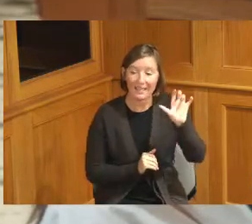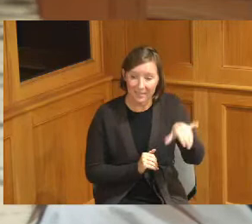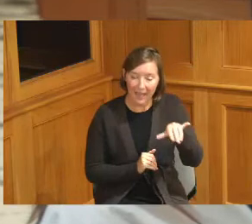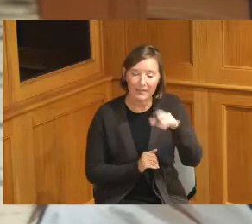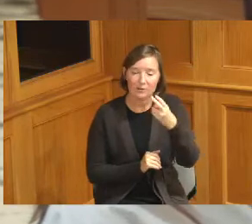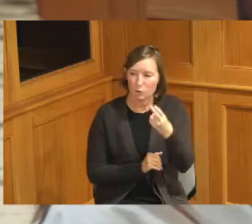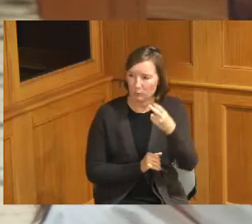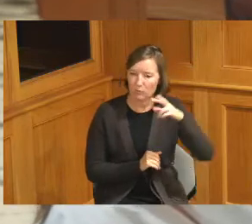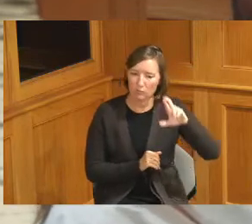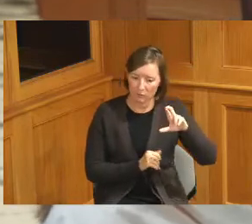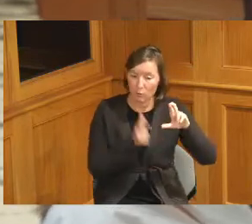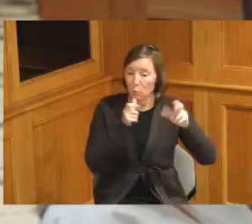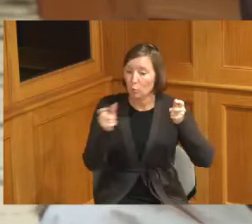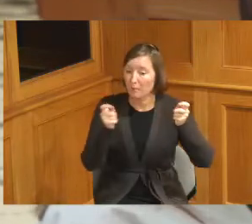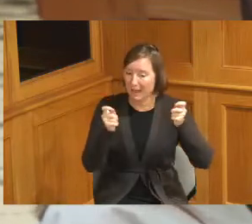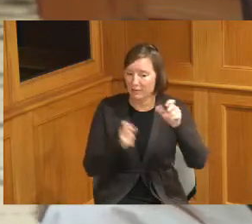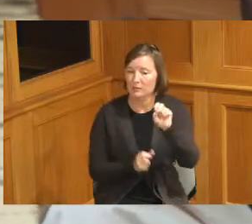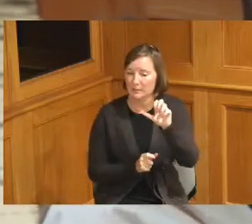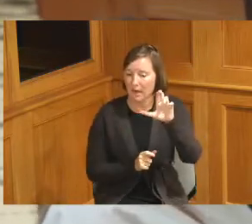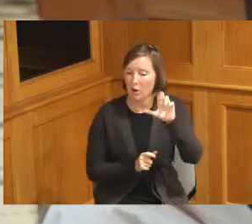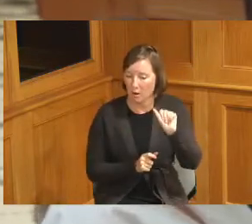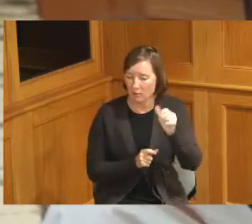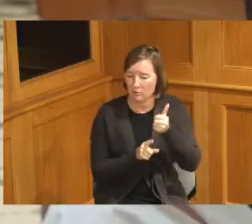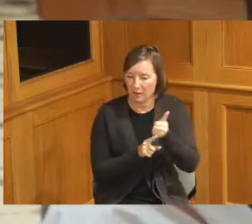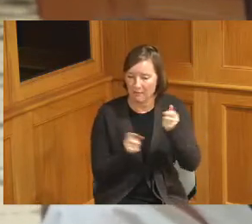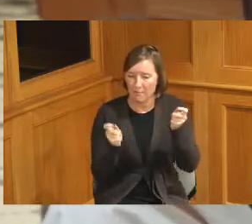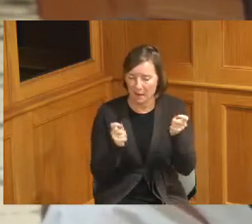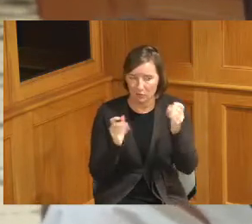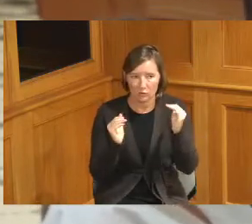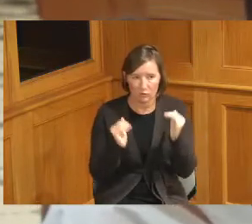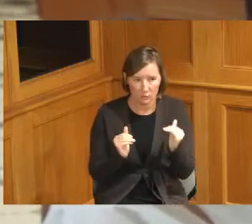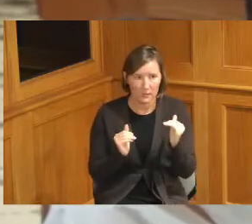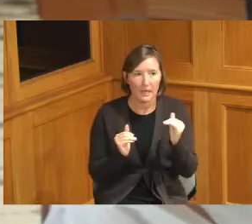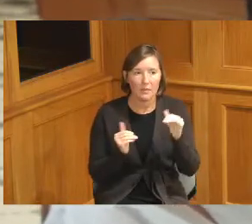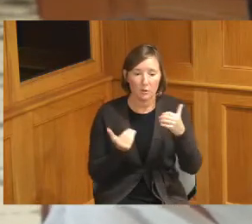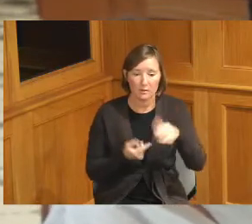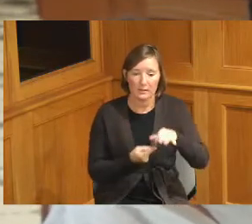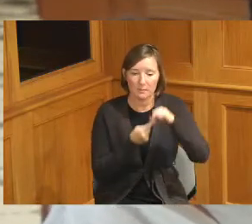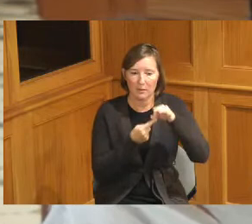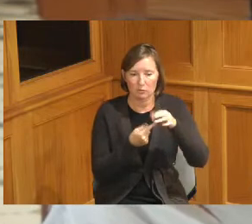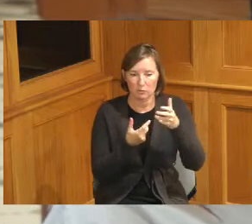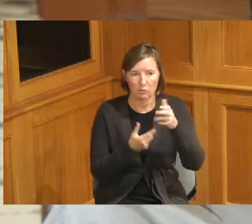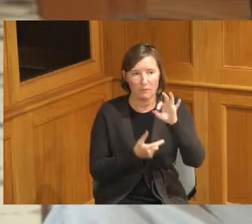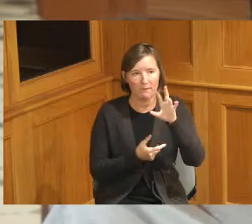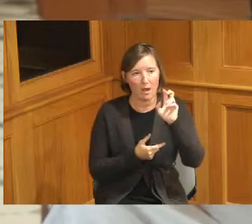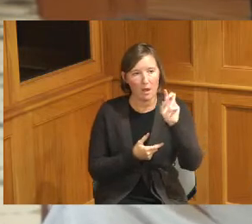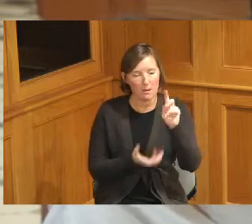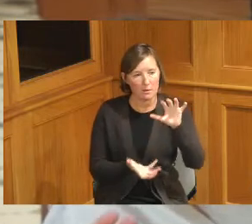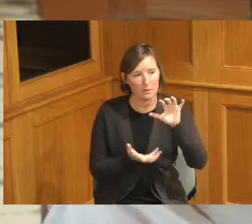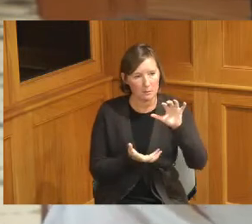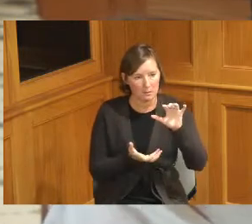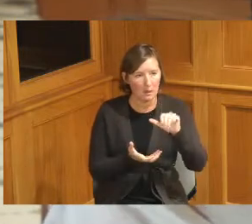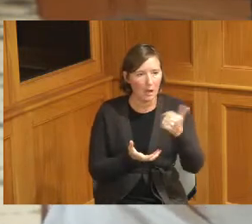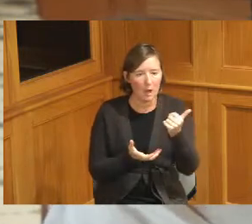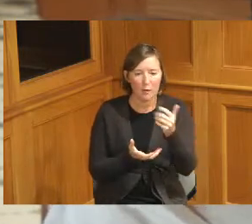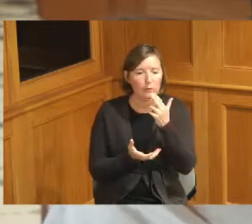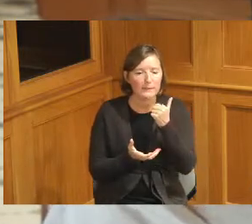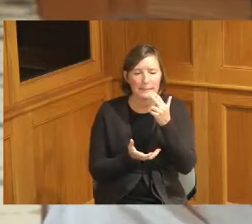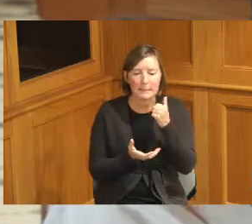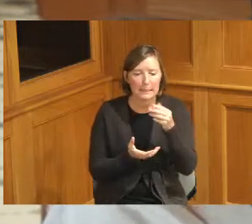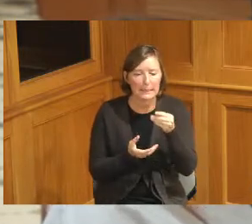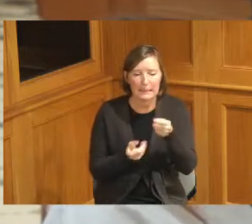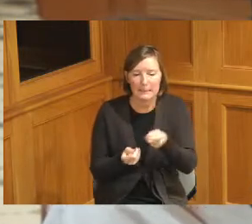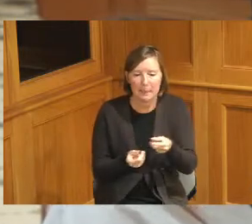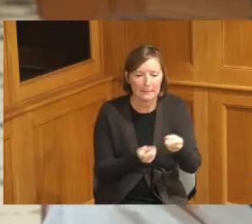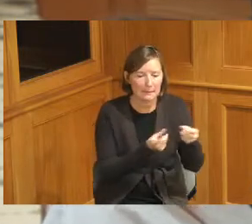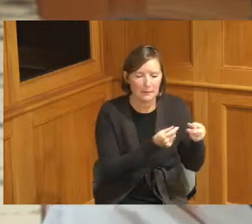budget, managed by Sarah. Okay. And the self-insured health fund and other ancillary expenses that are